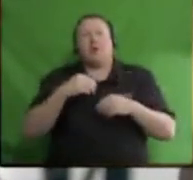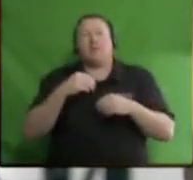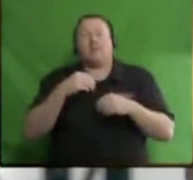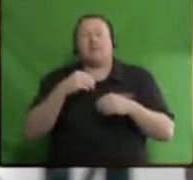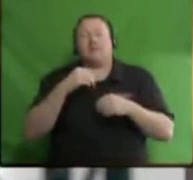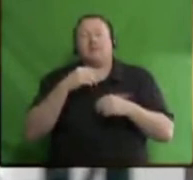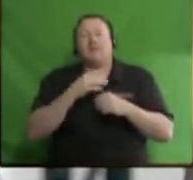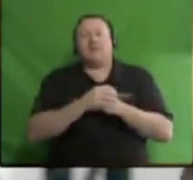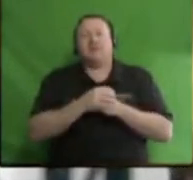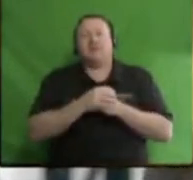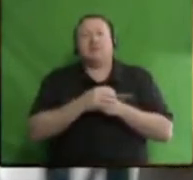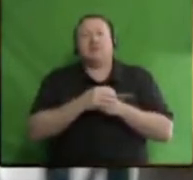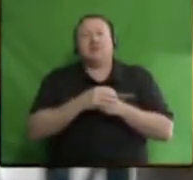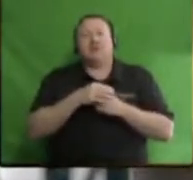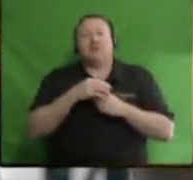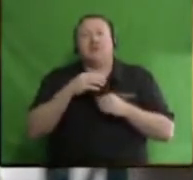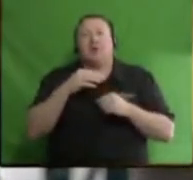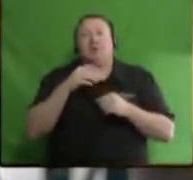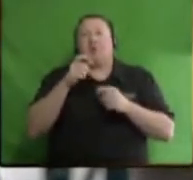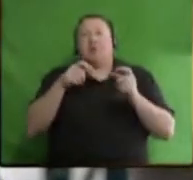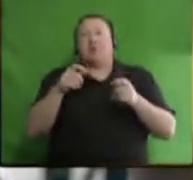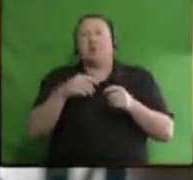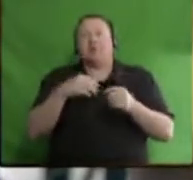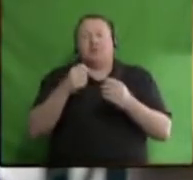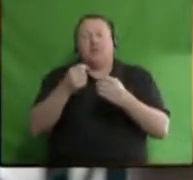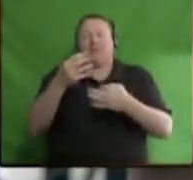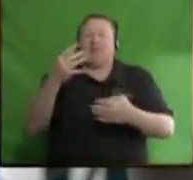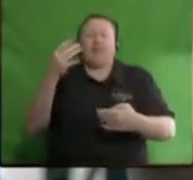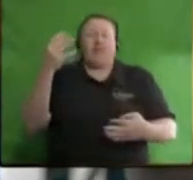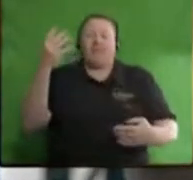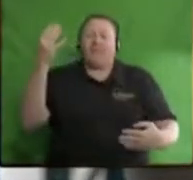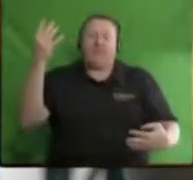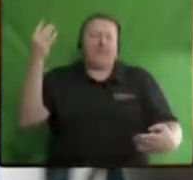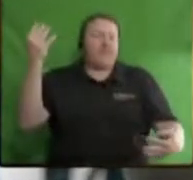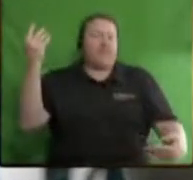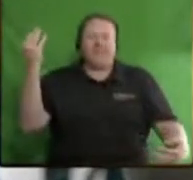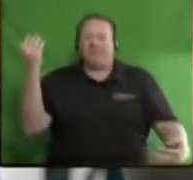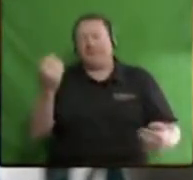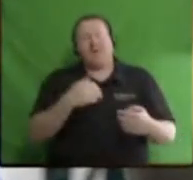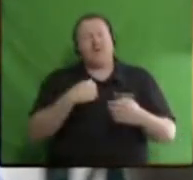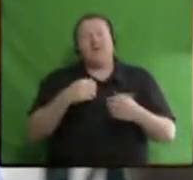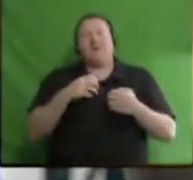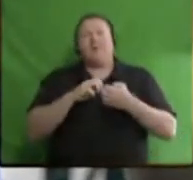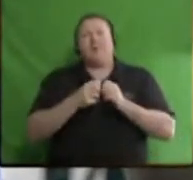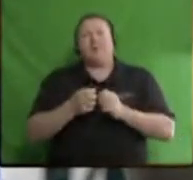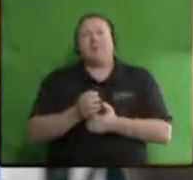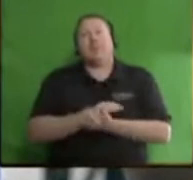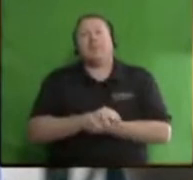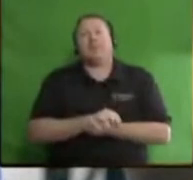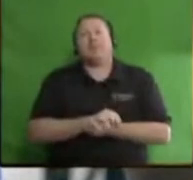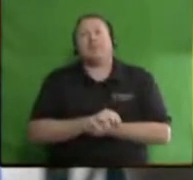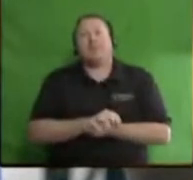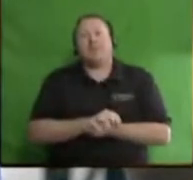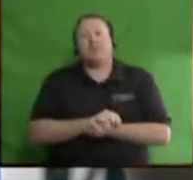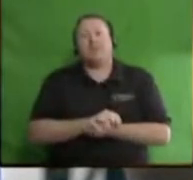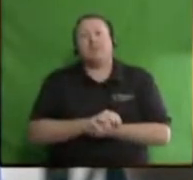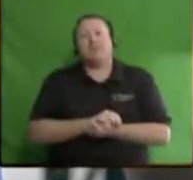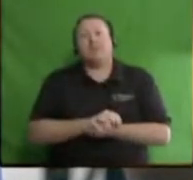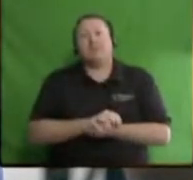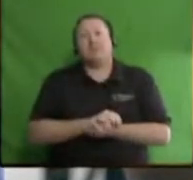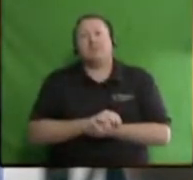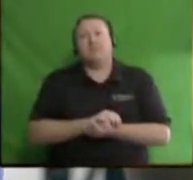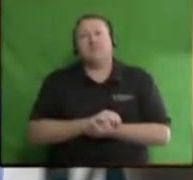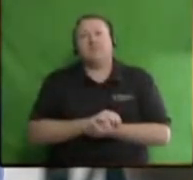legacy, liberalist migration policies and laws, lack of integrated overarching national security strategy, the large South African